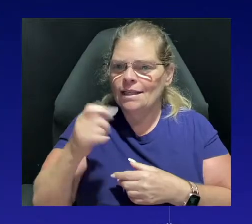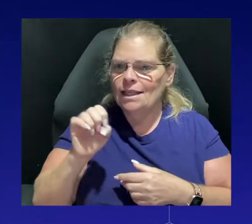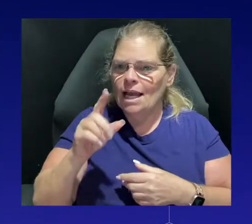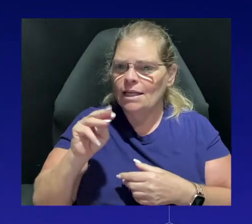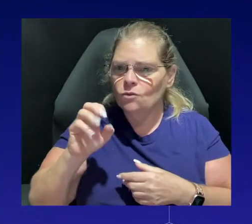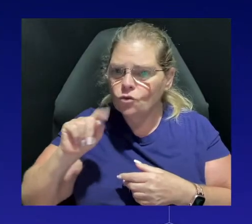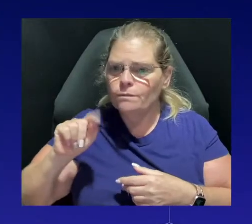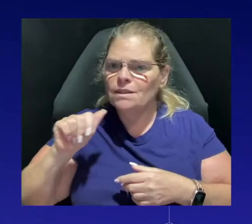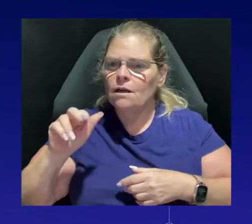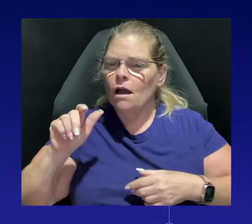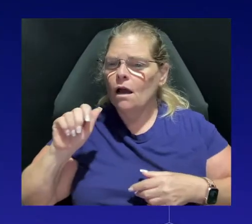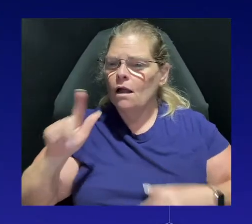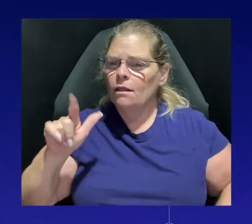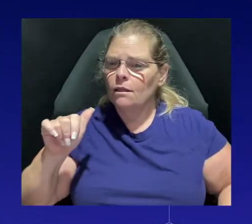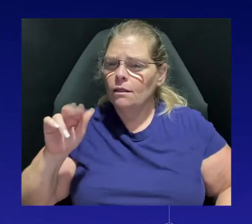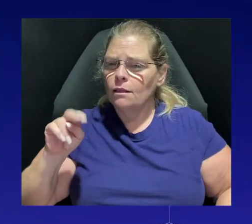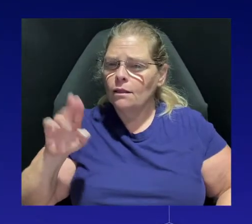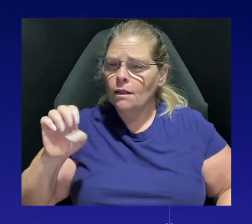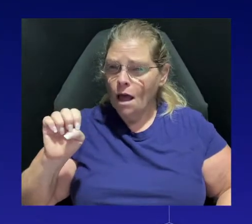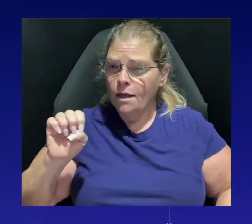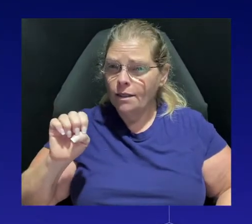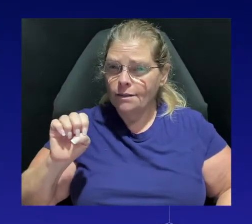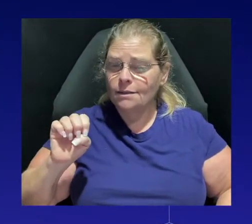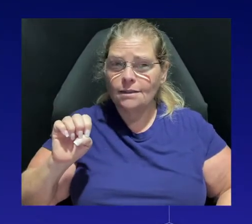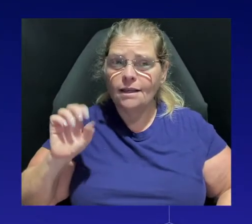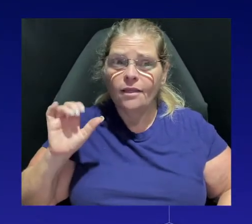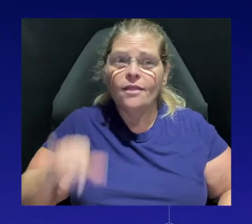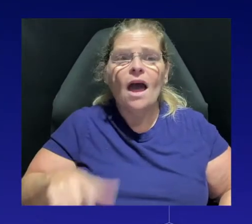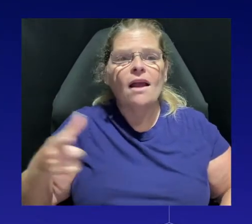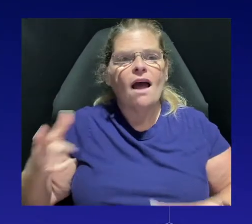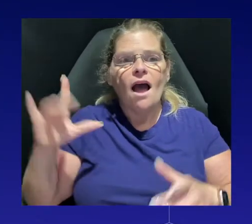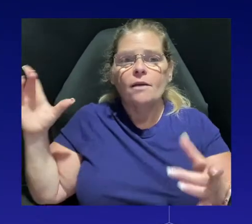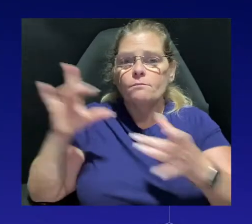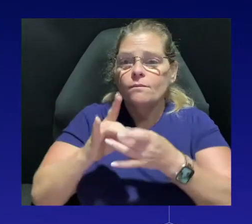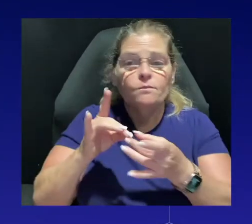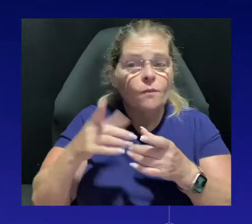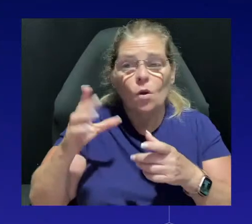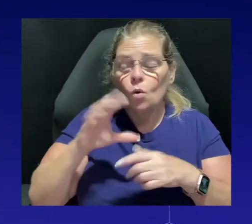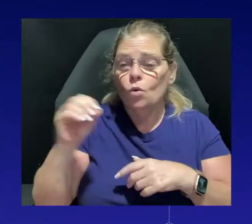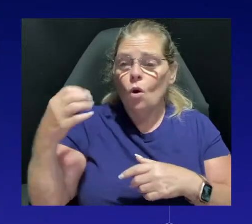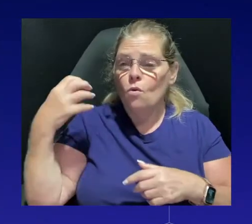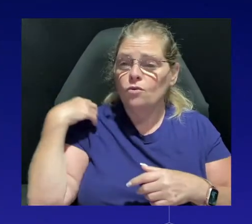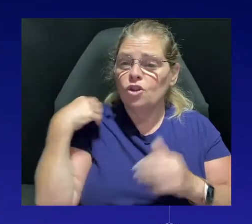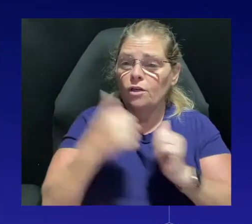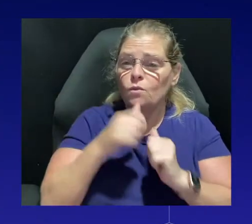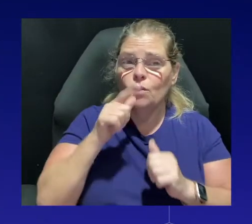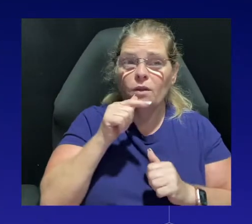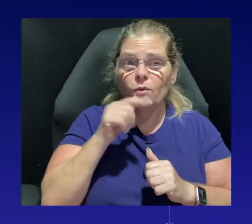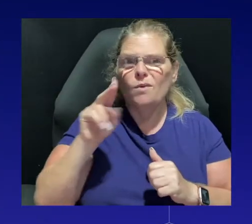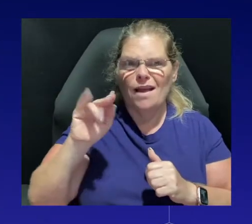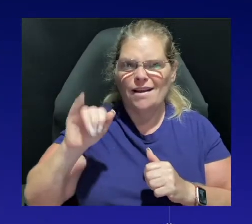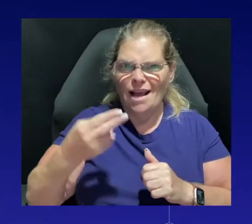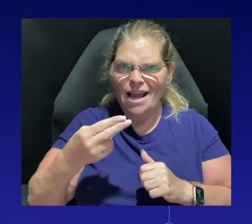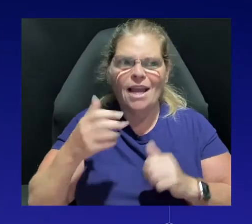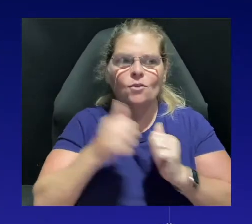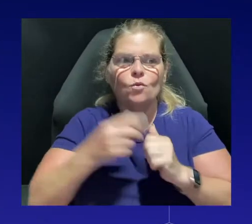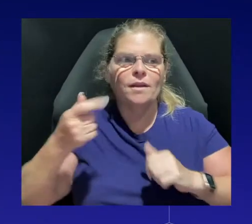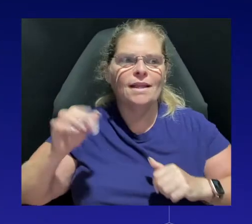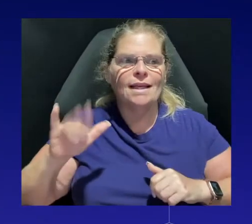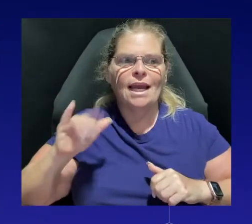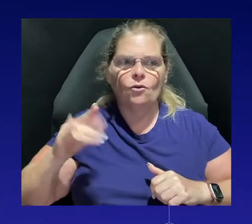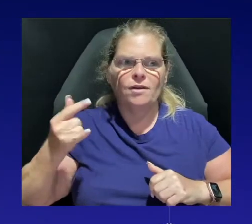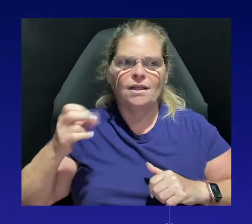Gibbons, director of Heart, Lung, and Blood Institute, also has that as a principle, with community organizations receiving